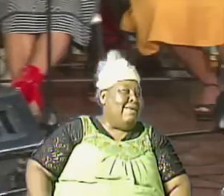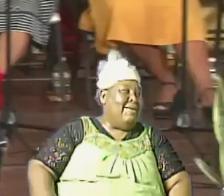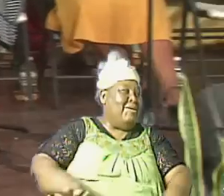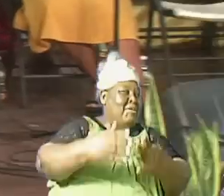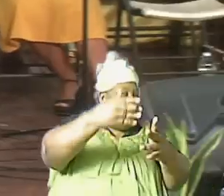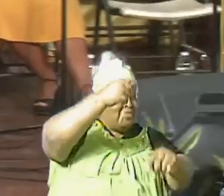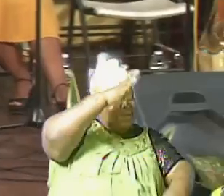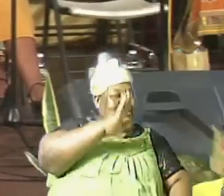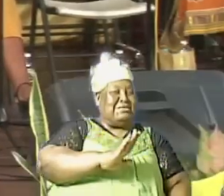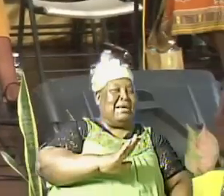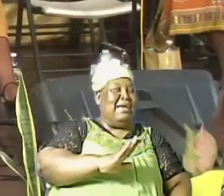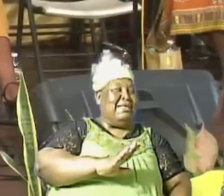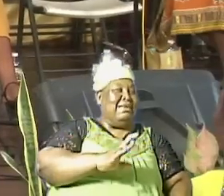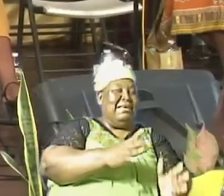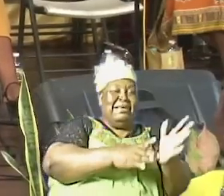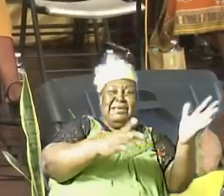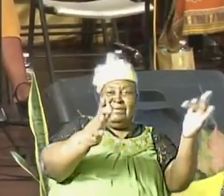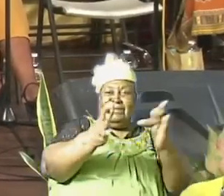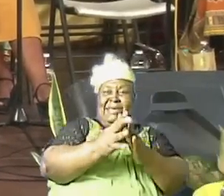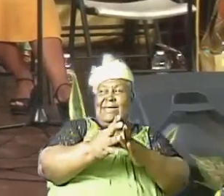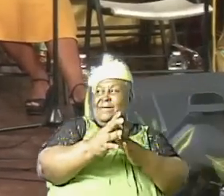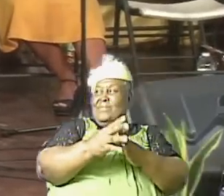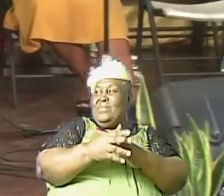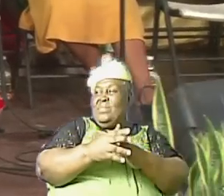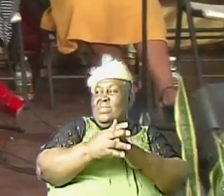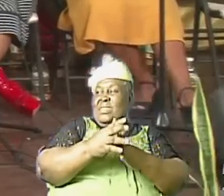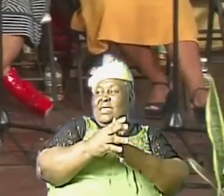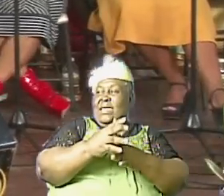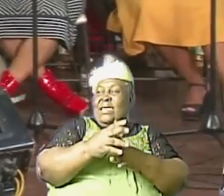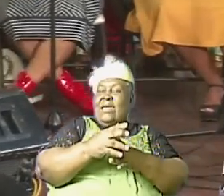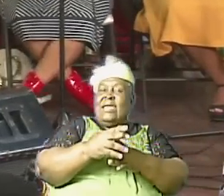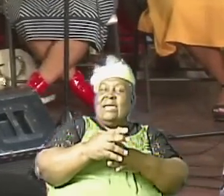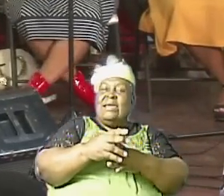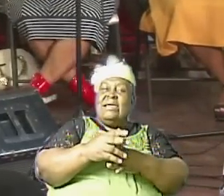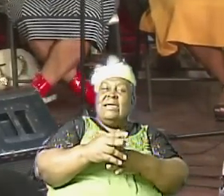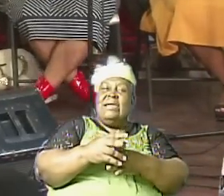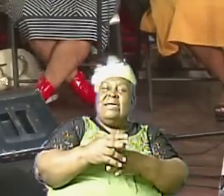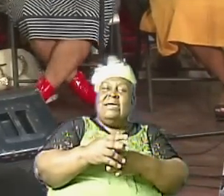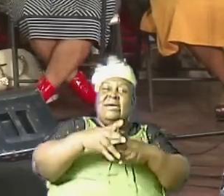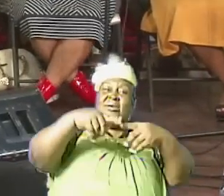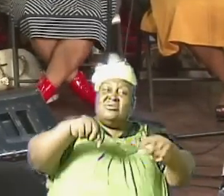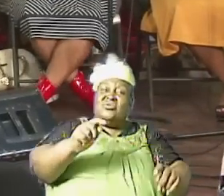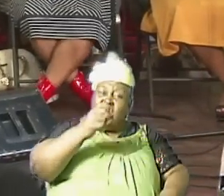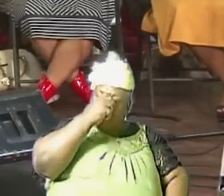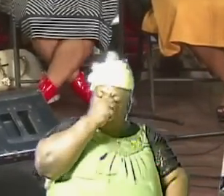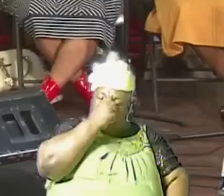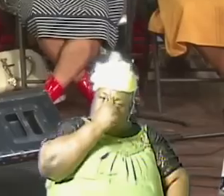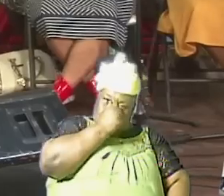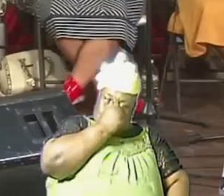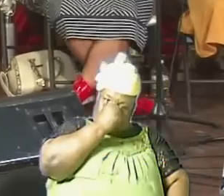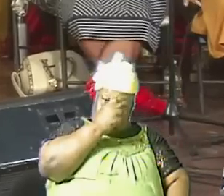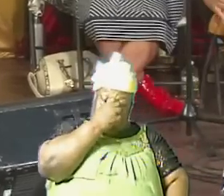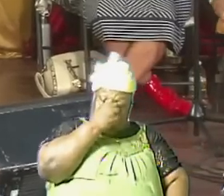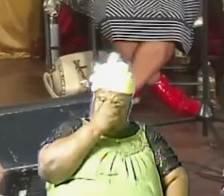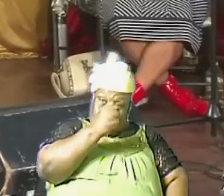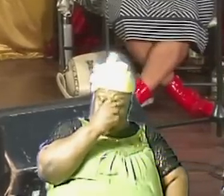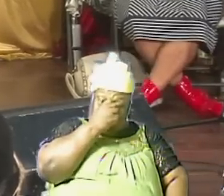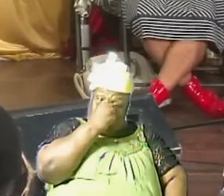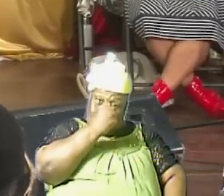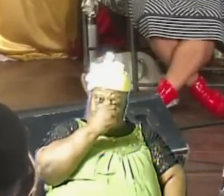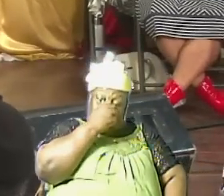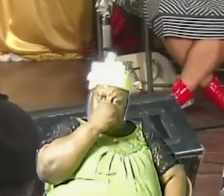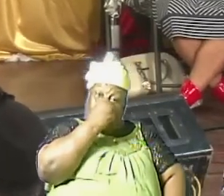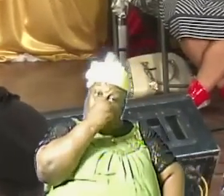Hallelujah. Praise the Lord Jesus. Hallelujah. Trying to straighten your nose so